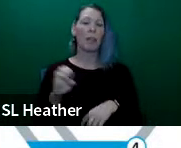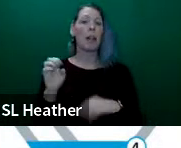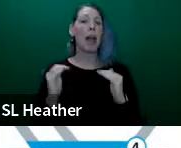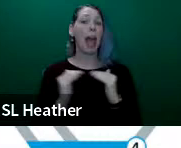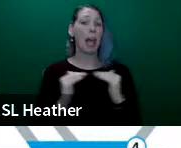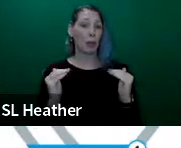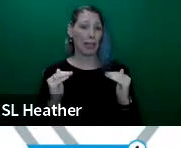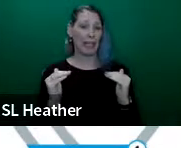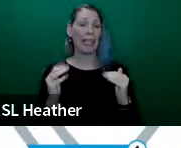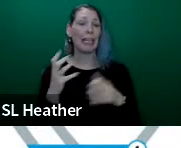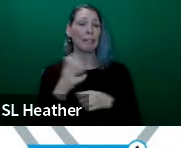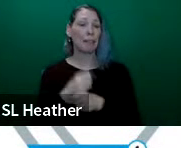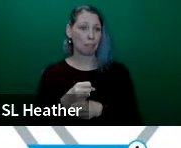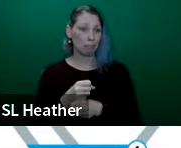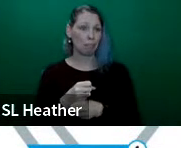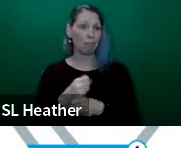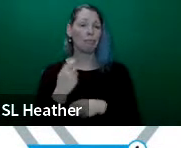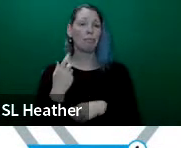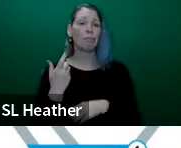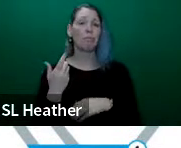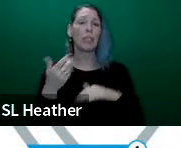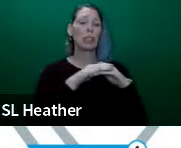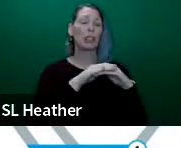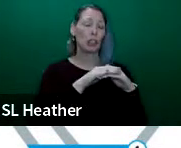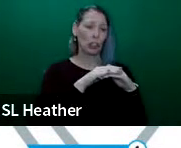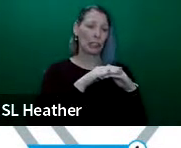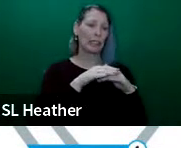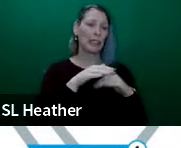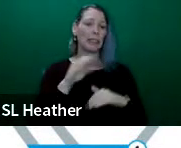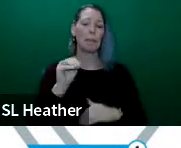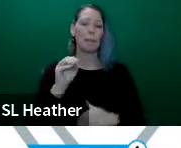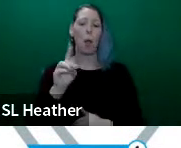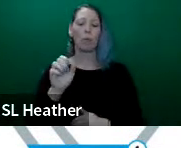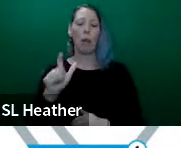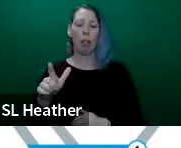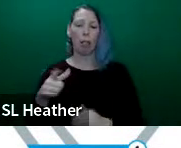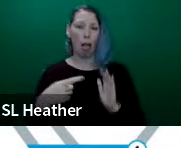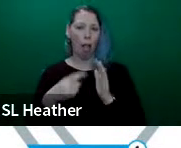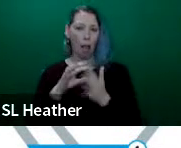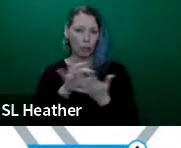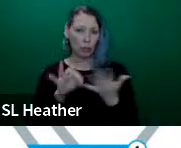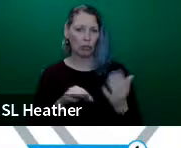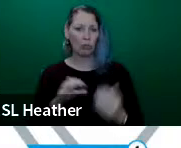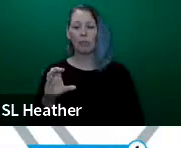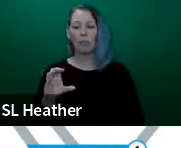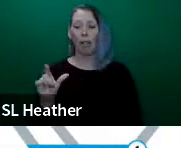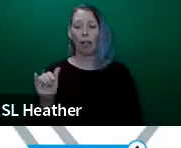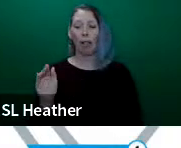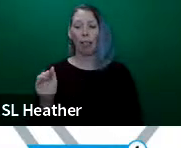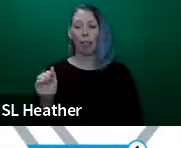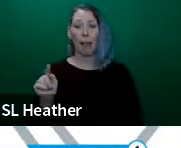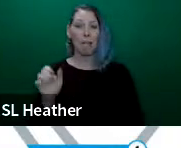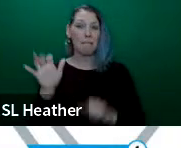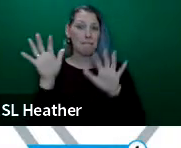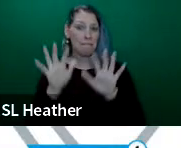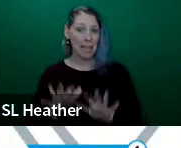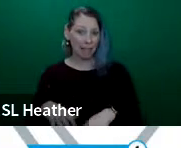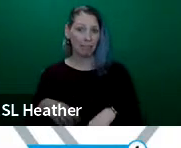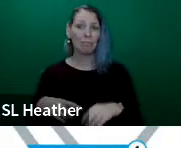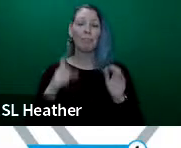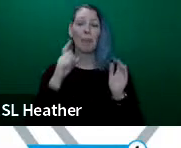Equity is summarized, where you're increasing kind of modal options. You got climate kind of with some identifiers of